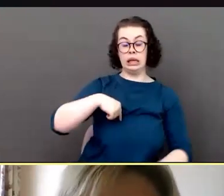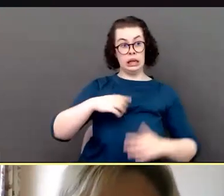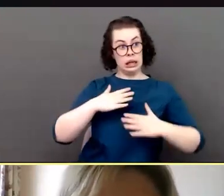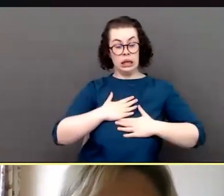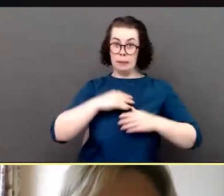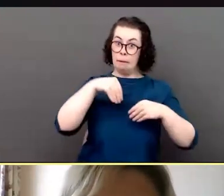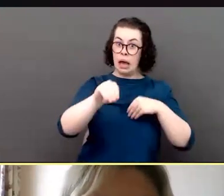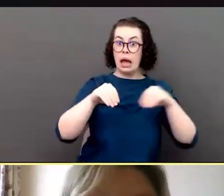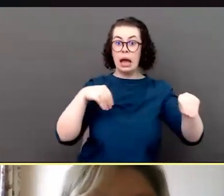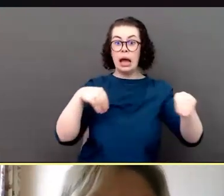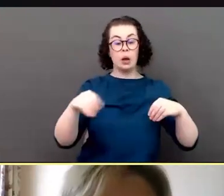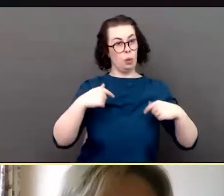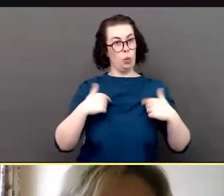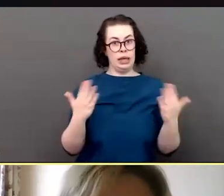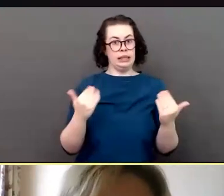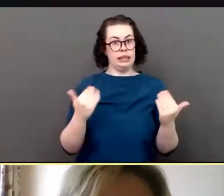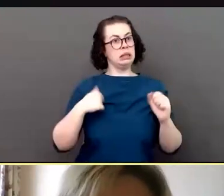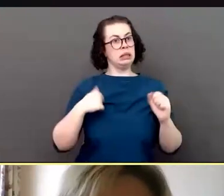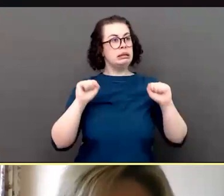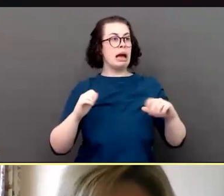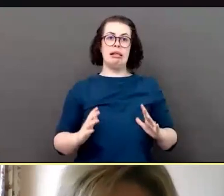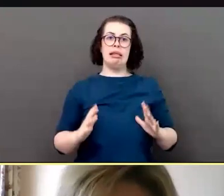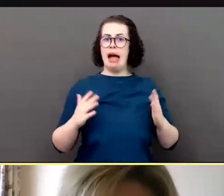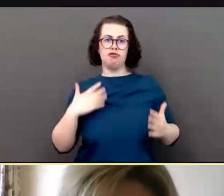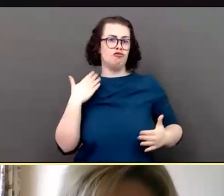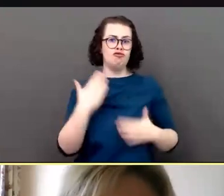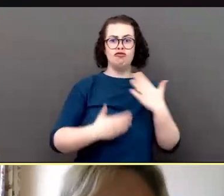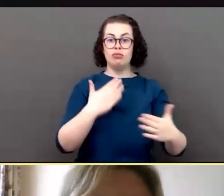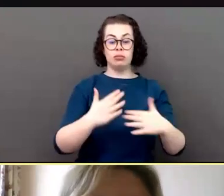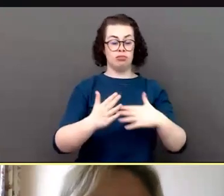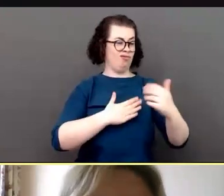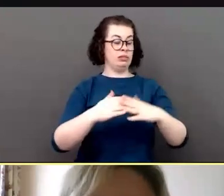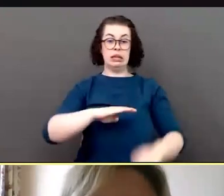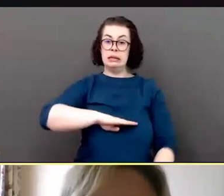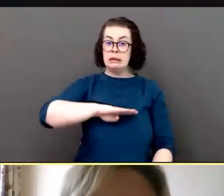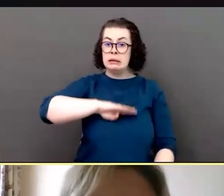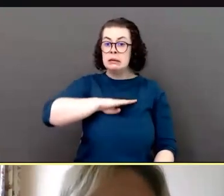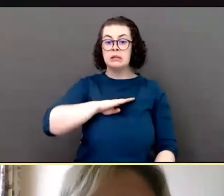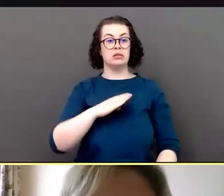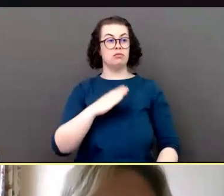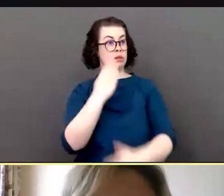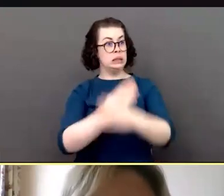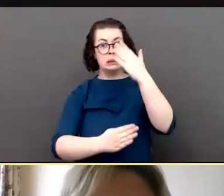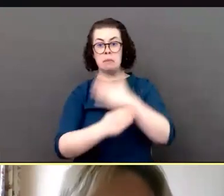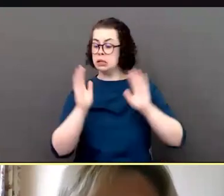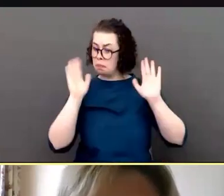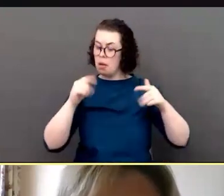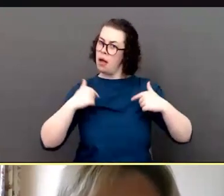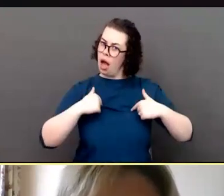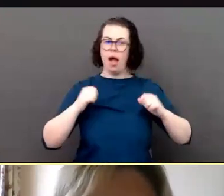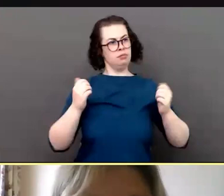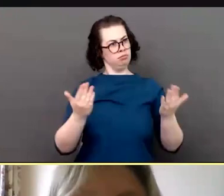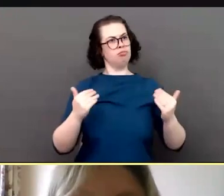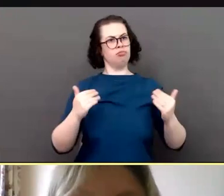about, whatever our age and ability is. Standards have to be developed in an inclusive manner